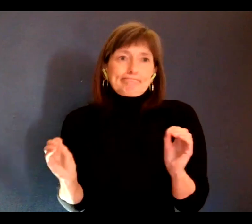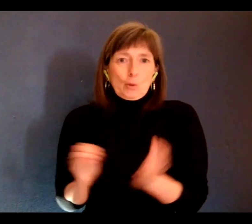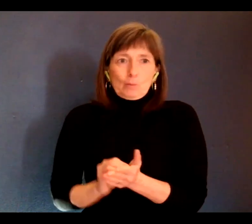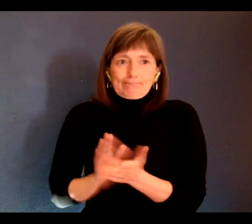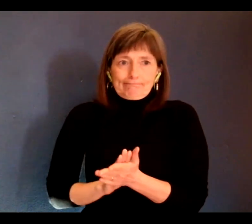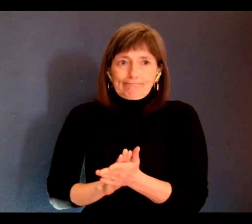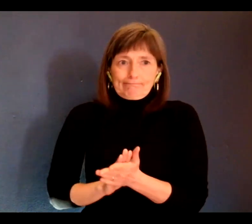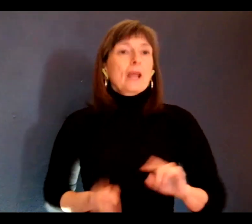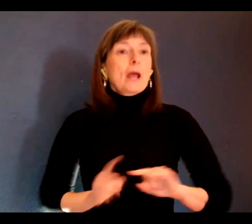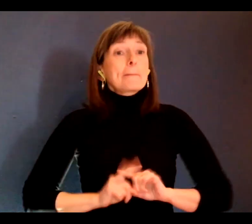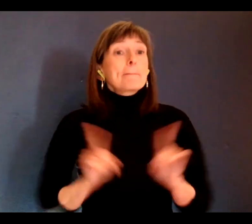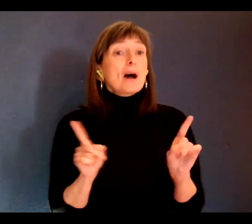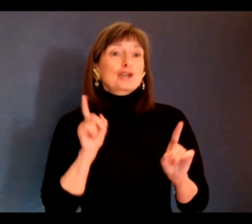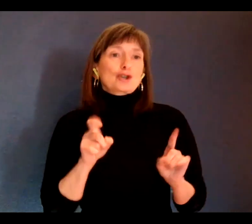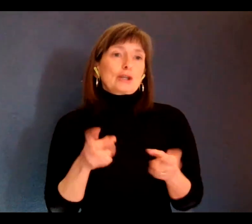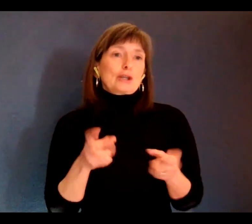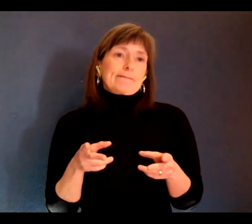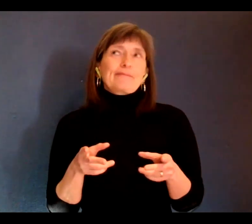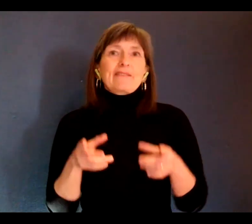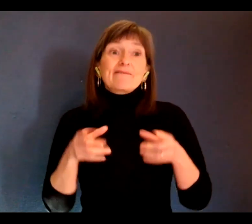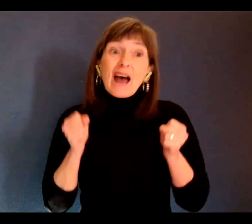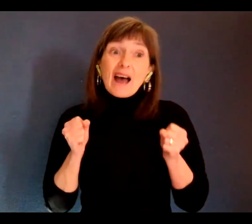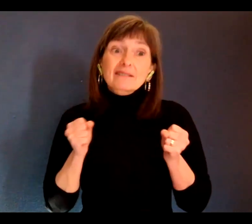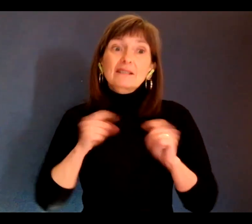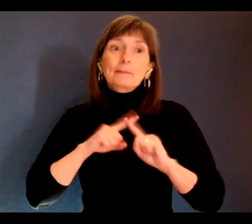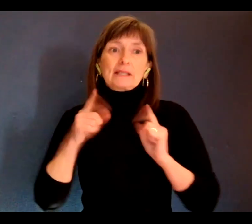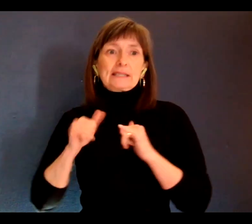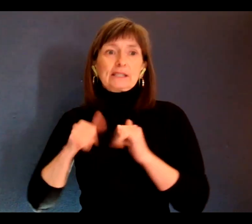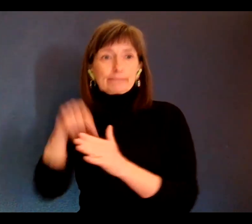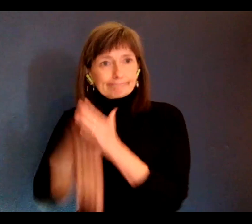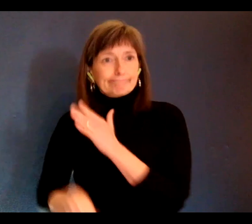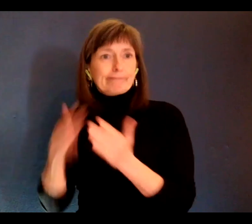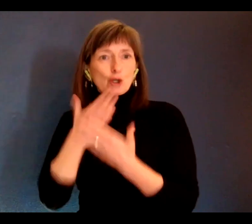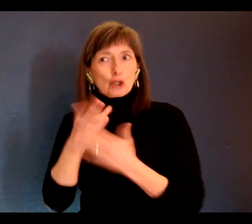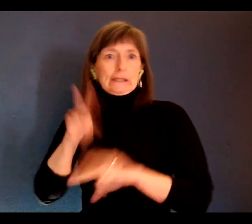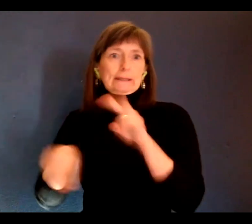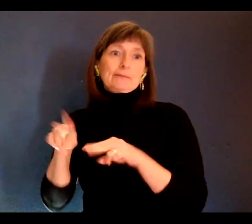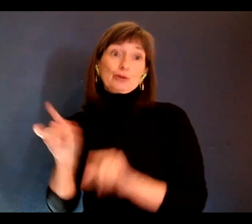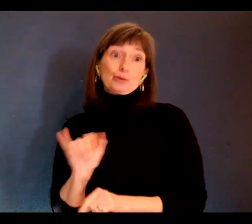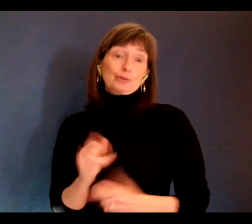as quickly and as thoroughly as it needs to. Mhm.